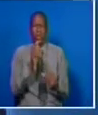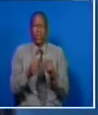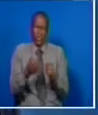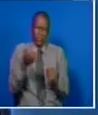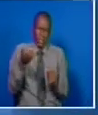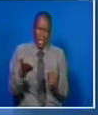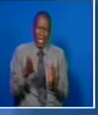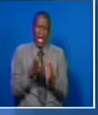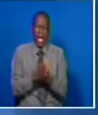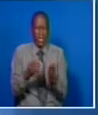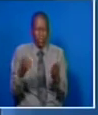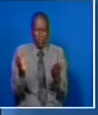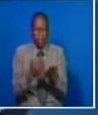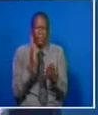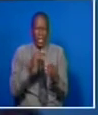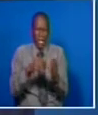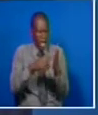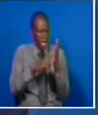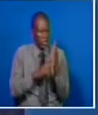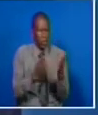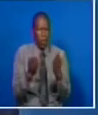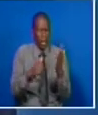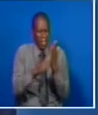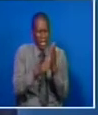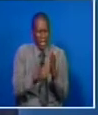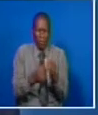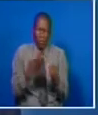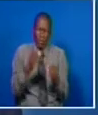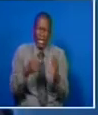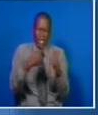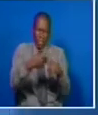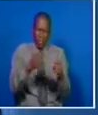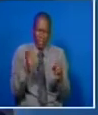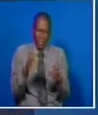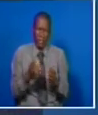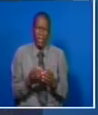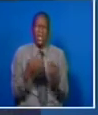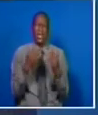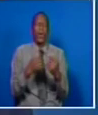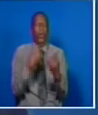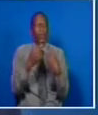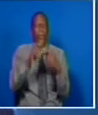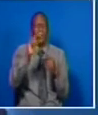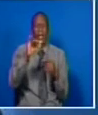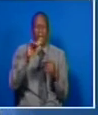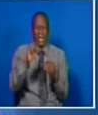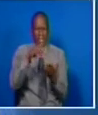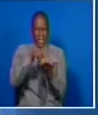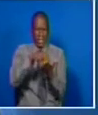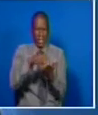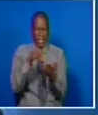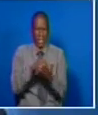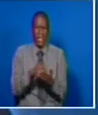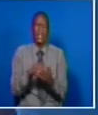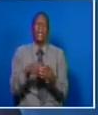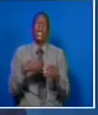here and had been removed. And I showed him where the name had been removed. Then came the NYS case.